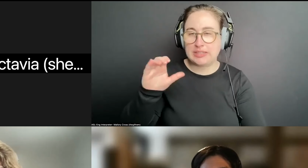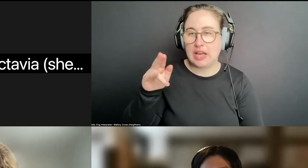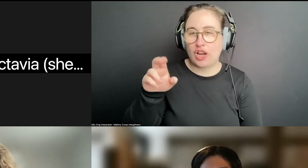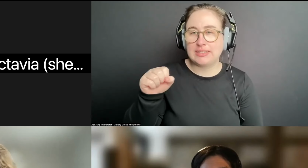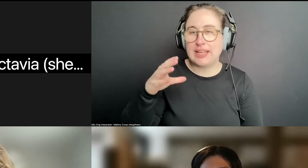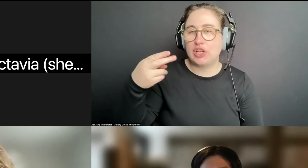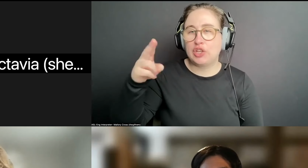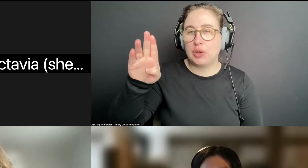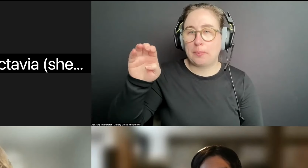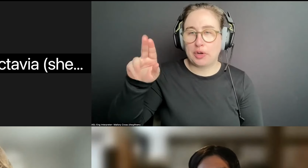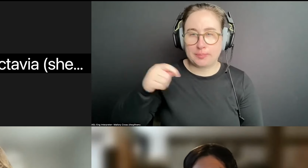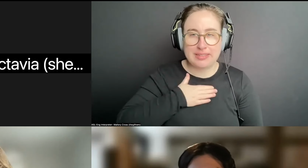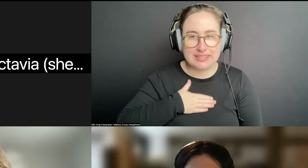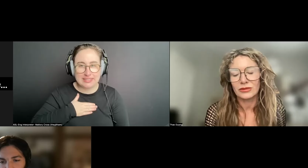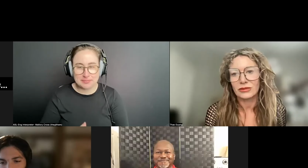Hubert.